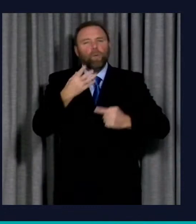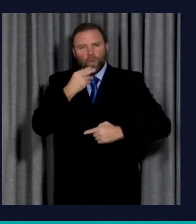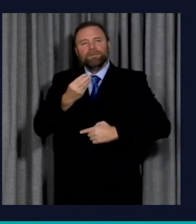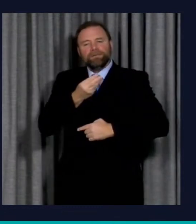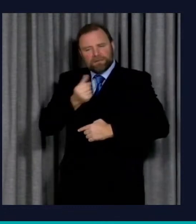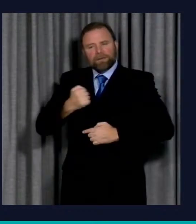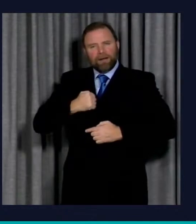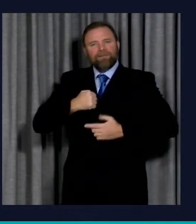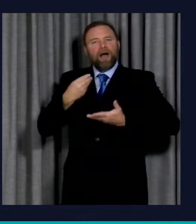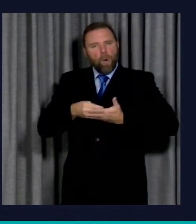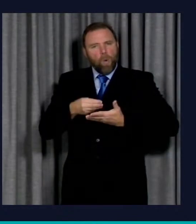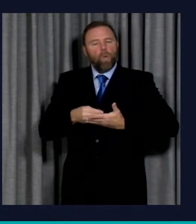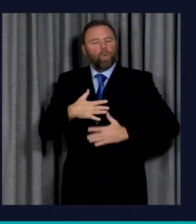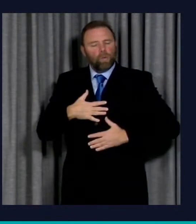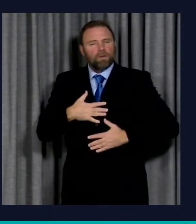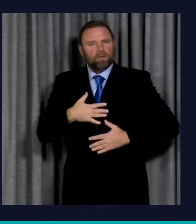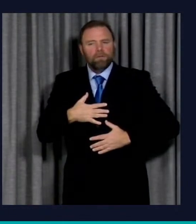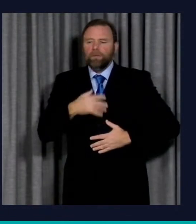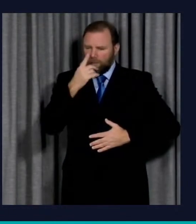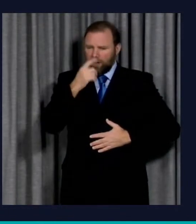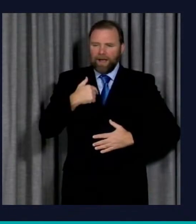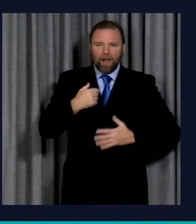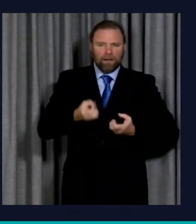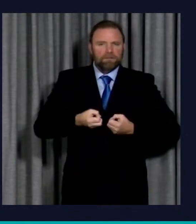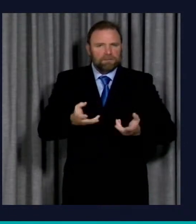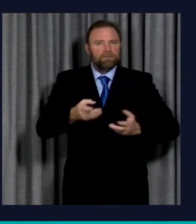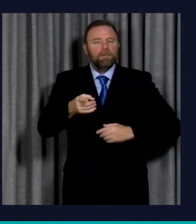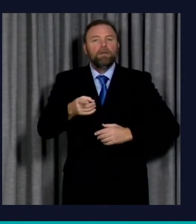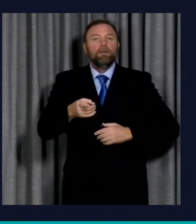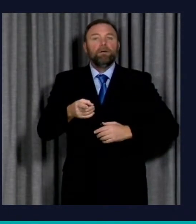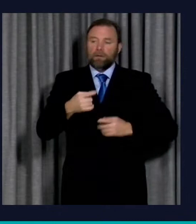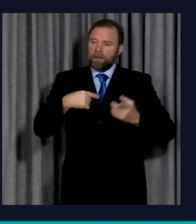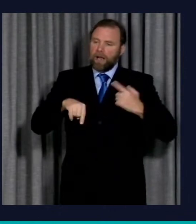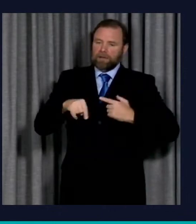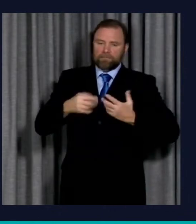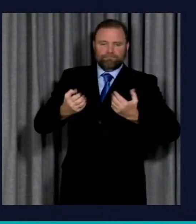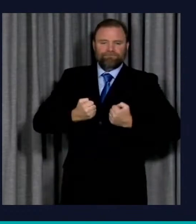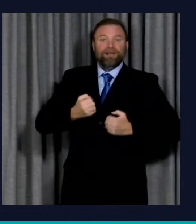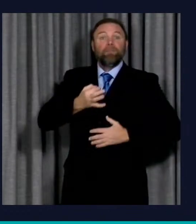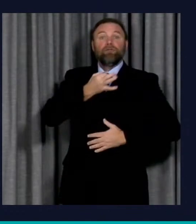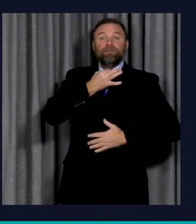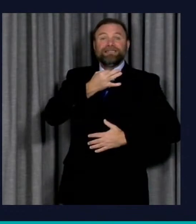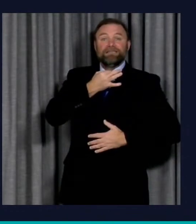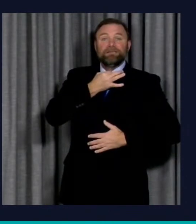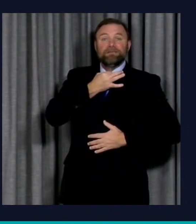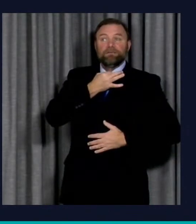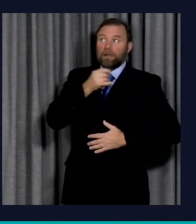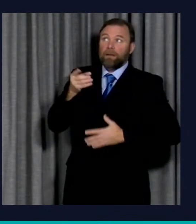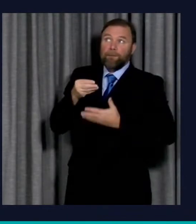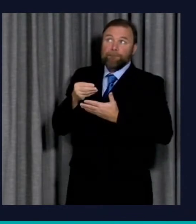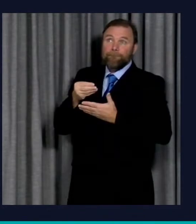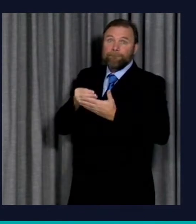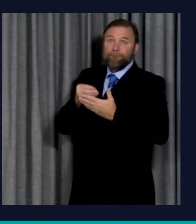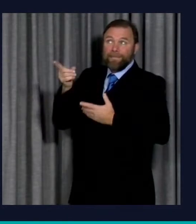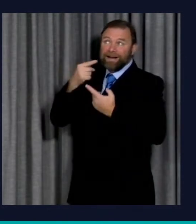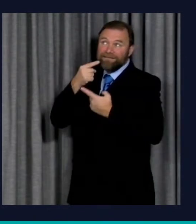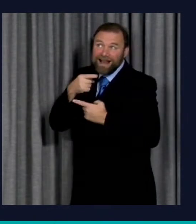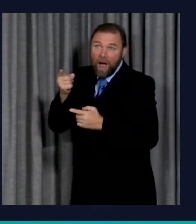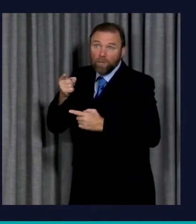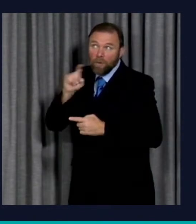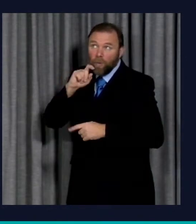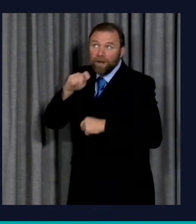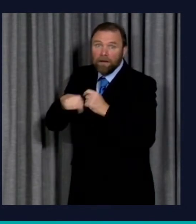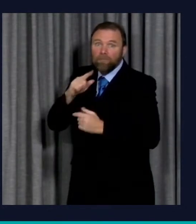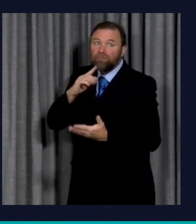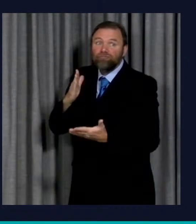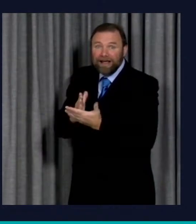our own that we're able to mobilise, and we'll take the risk that the money that the UK Government has announced turns out to be